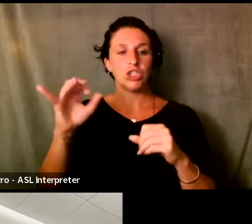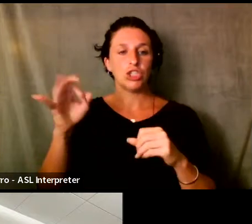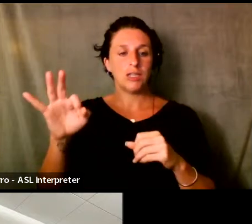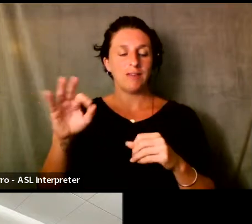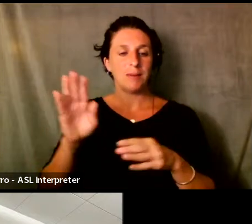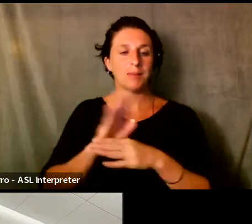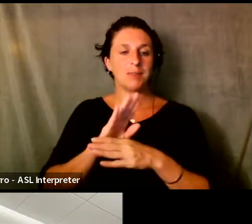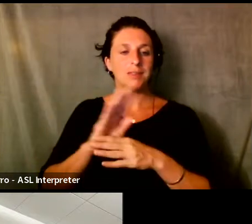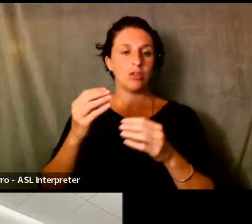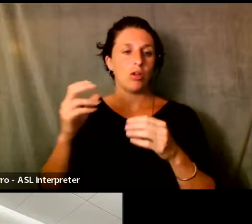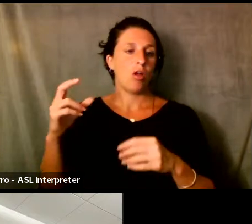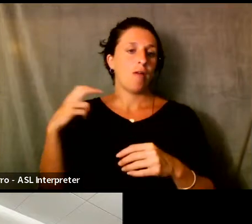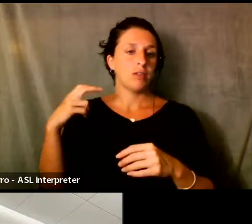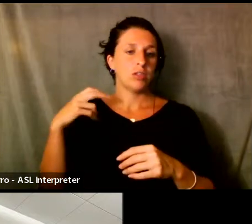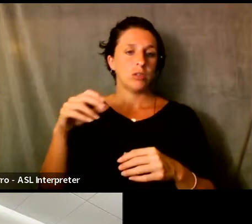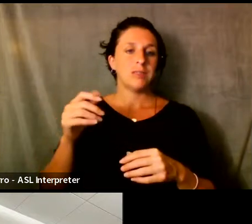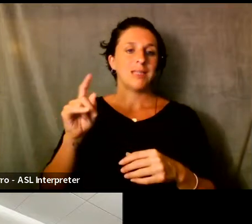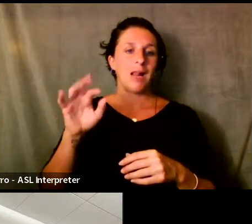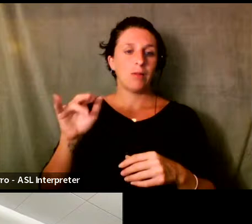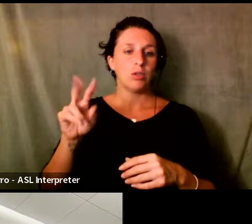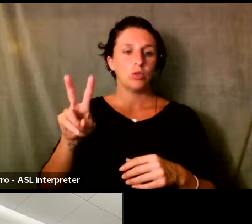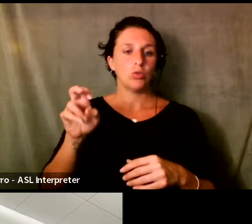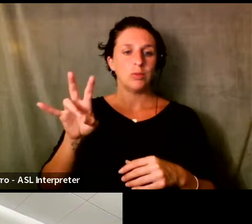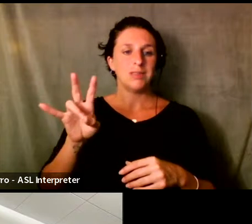Officer, salary